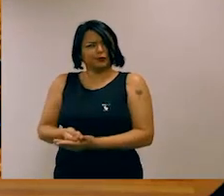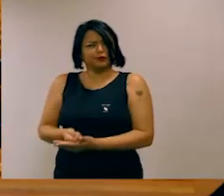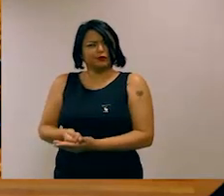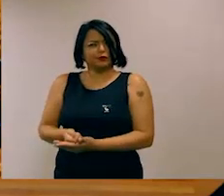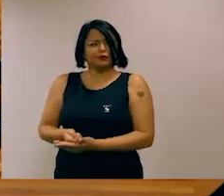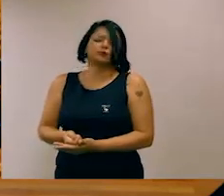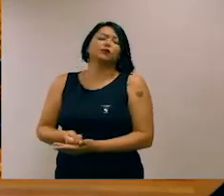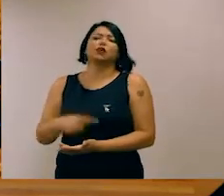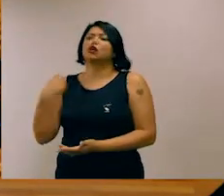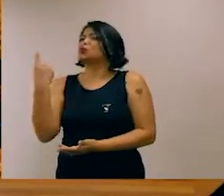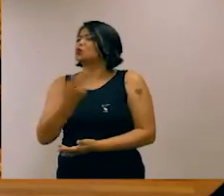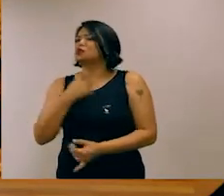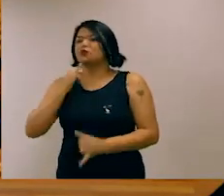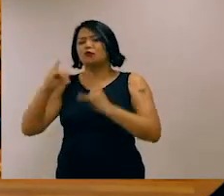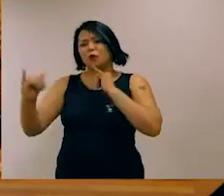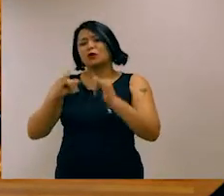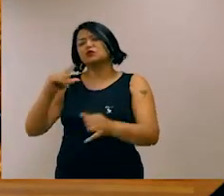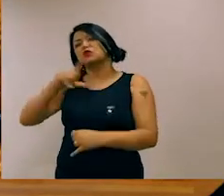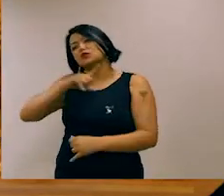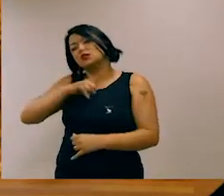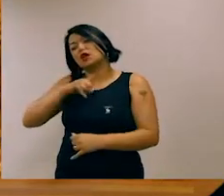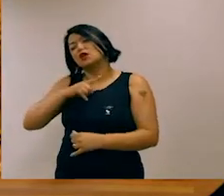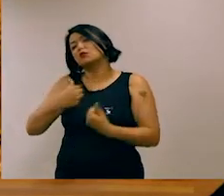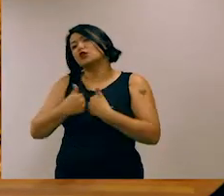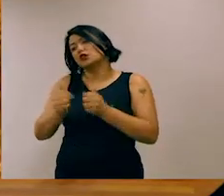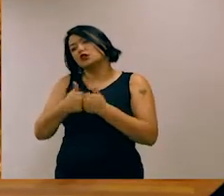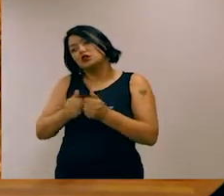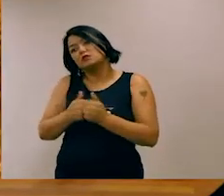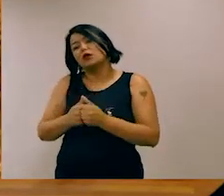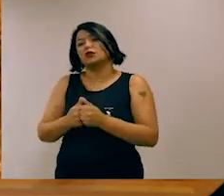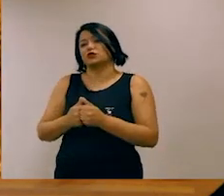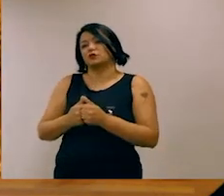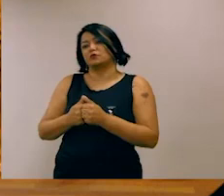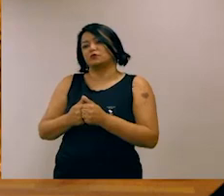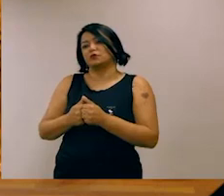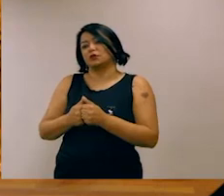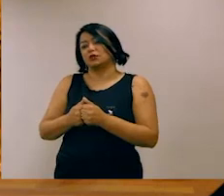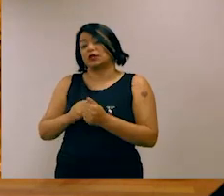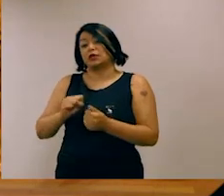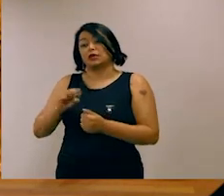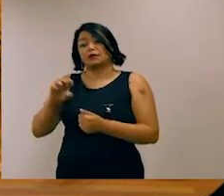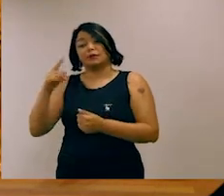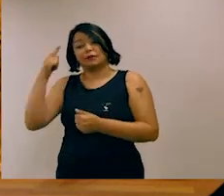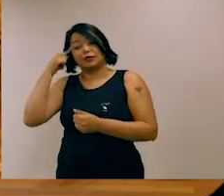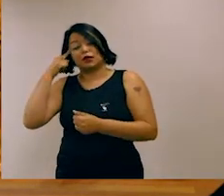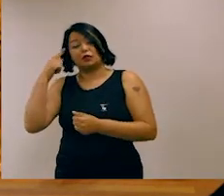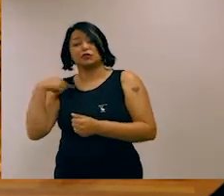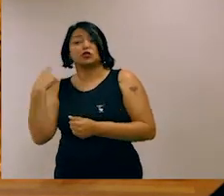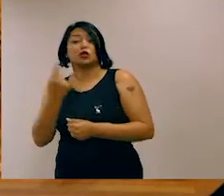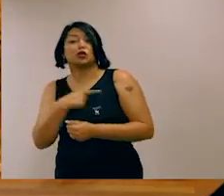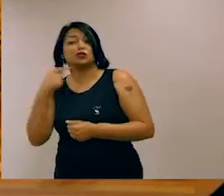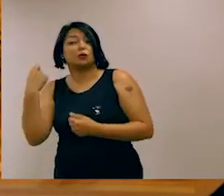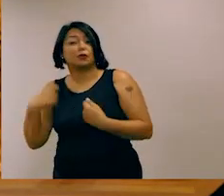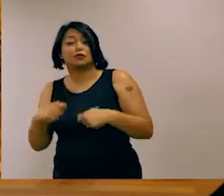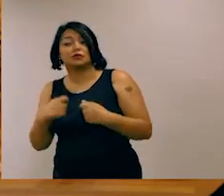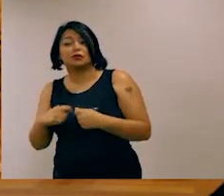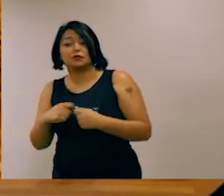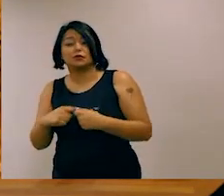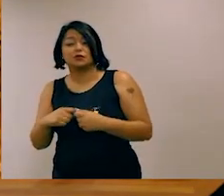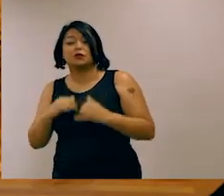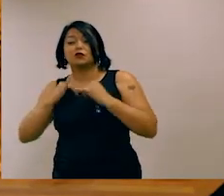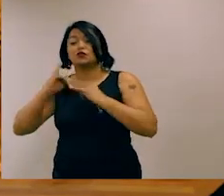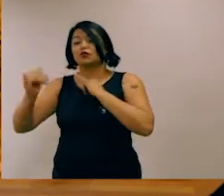anonymous. So, and when you think about it, you don't really need the data that which is not anonymized. You